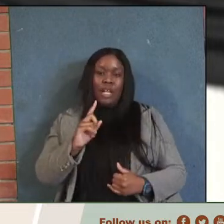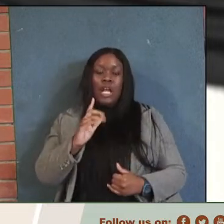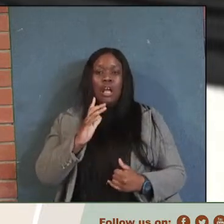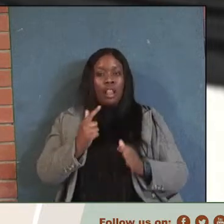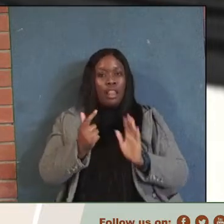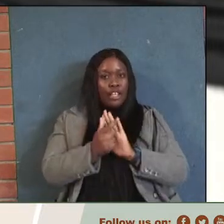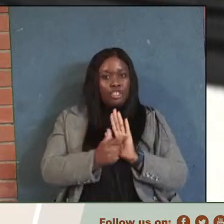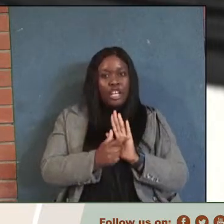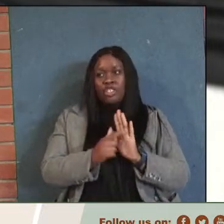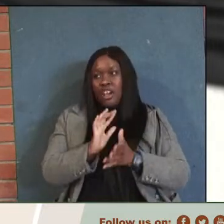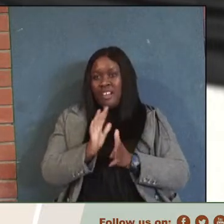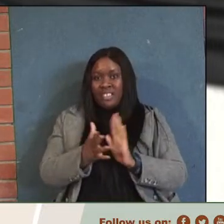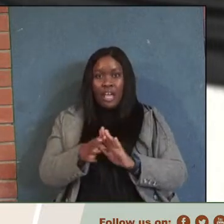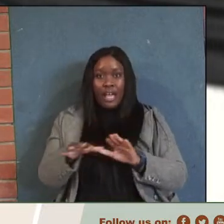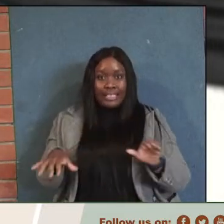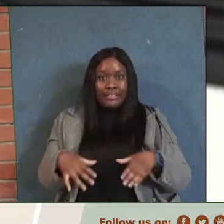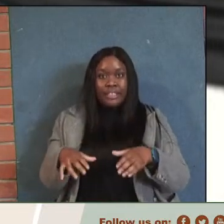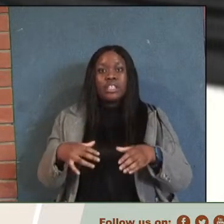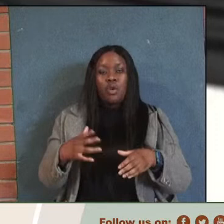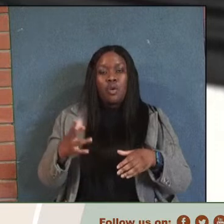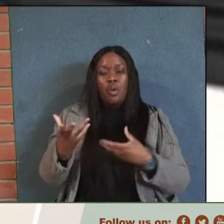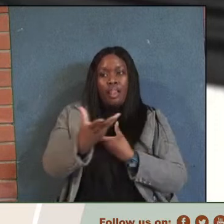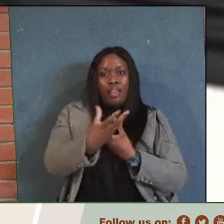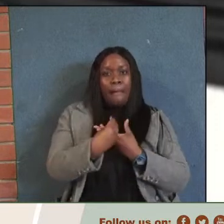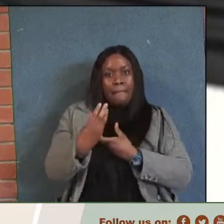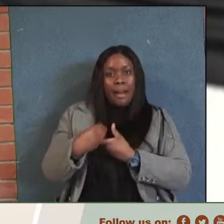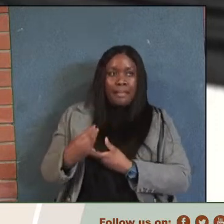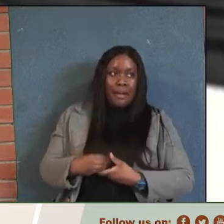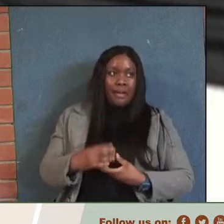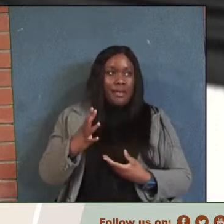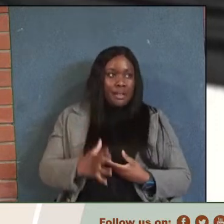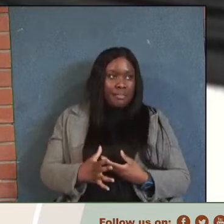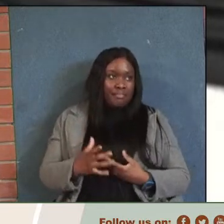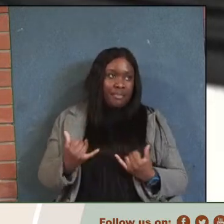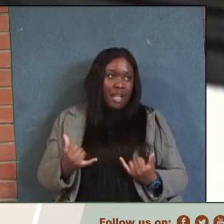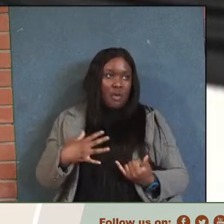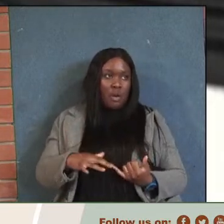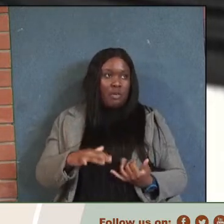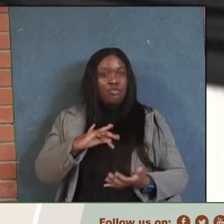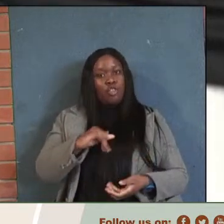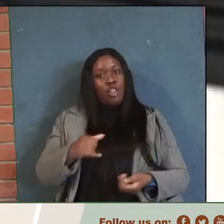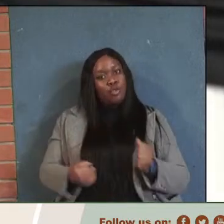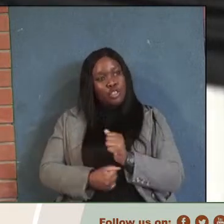legislature activities. And on that note, I want to,